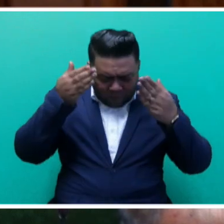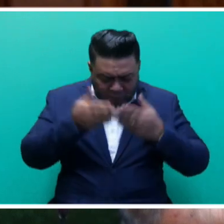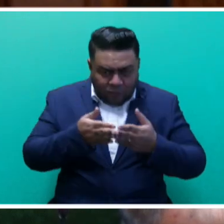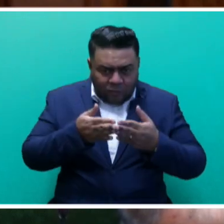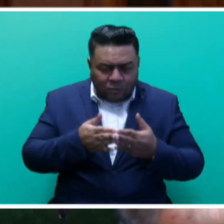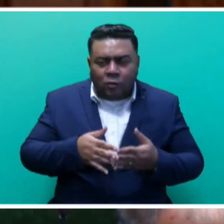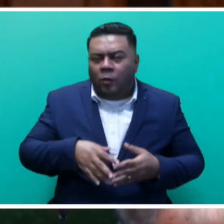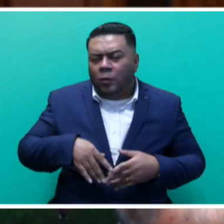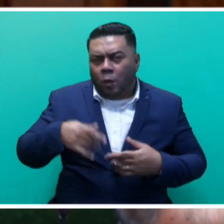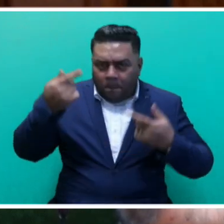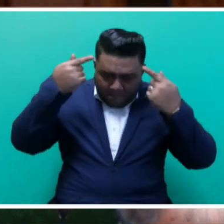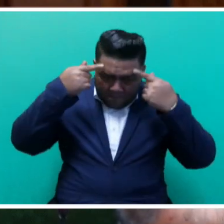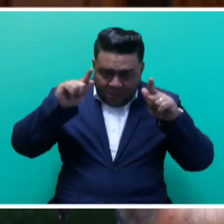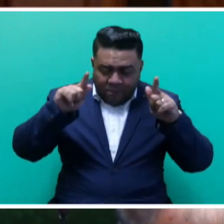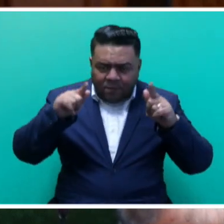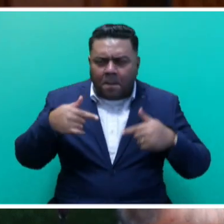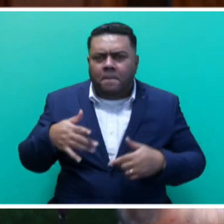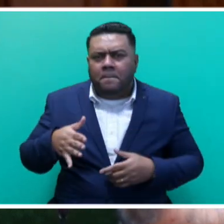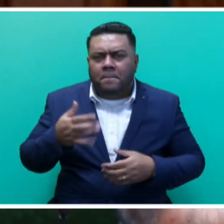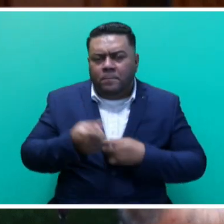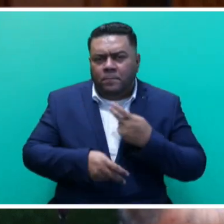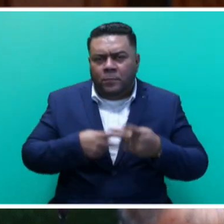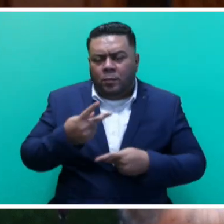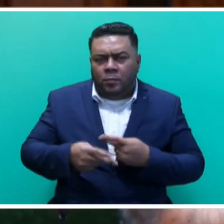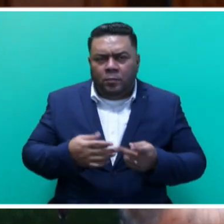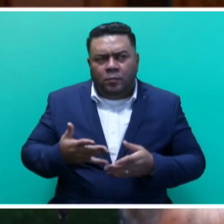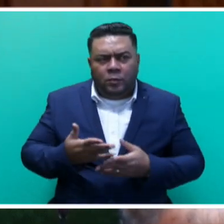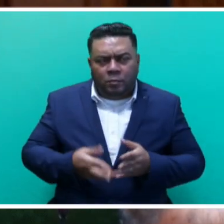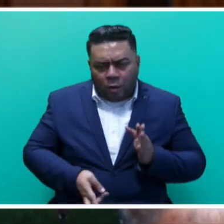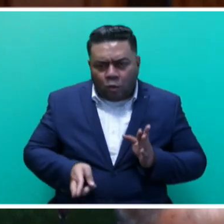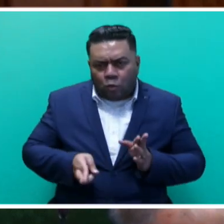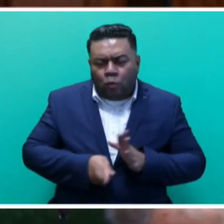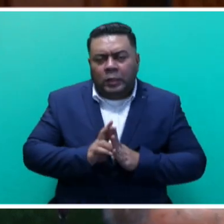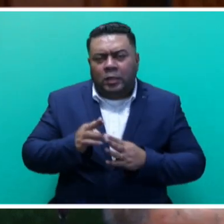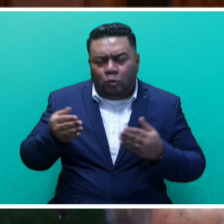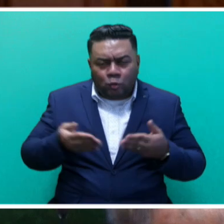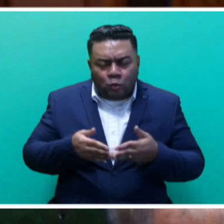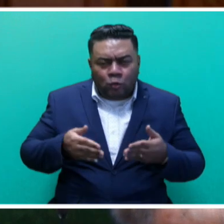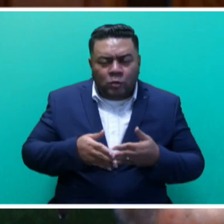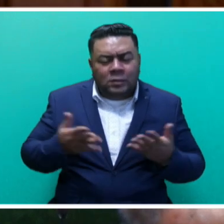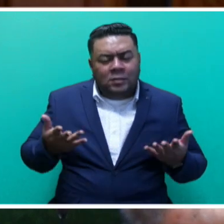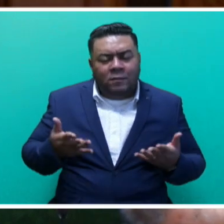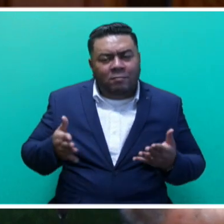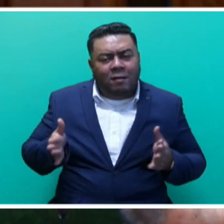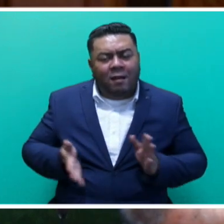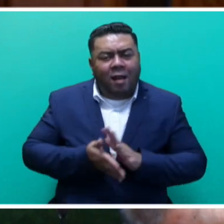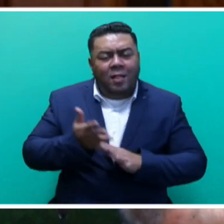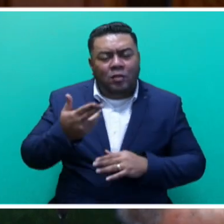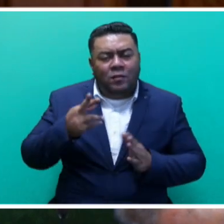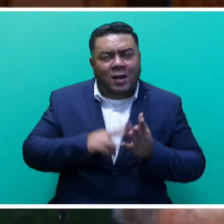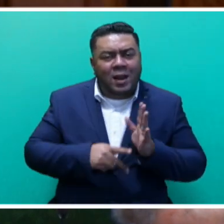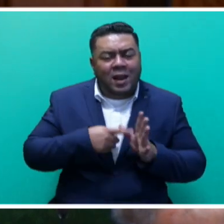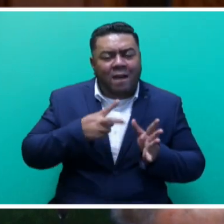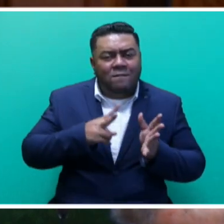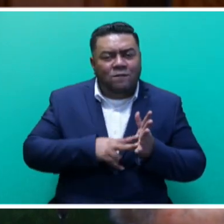on beef production to be reintroduced into the highlands of Nabosa. And I